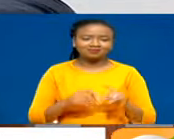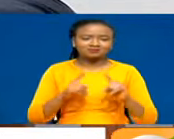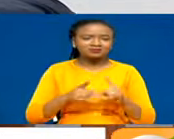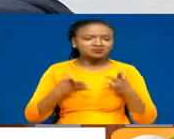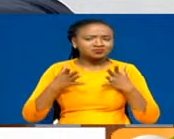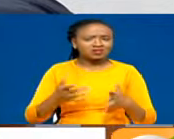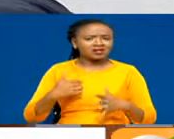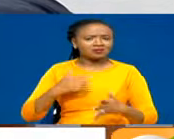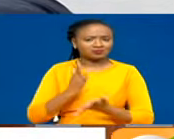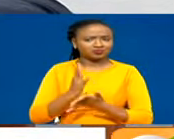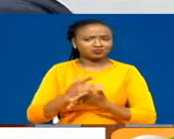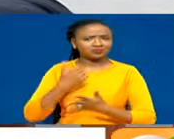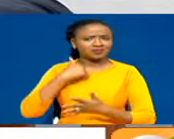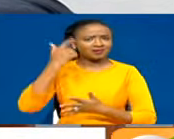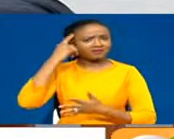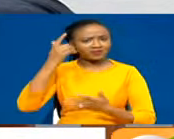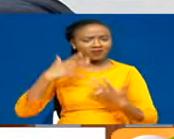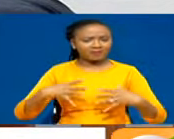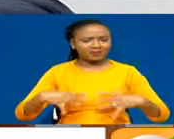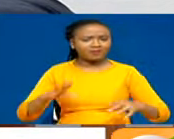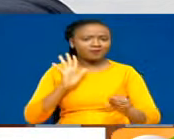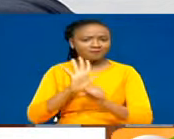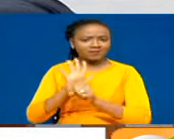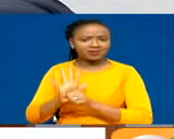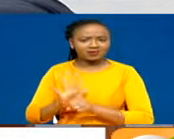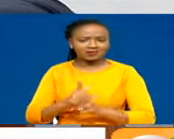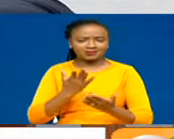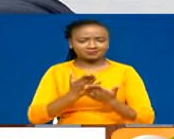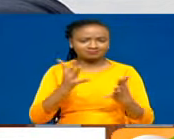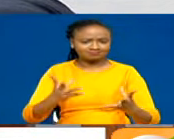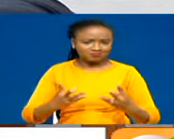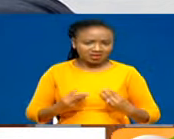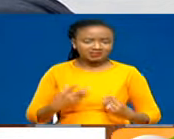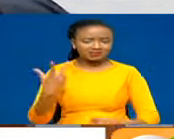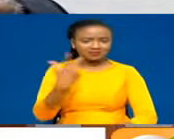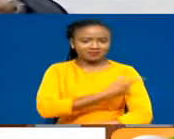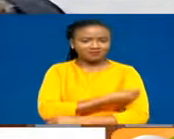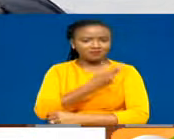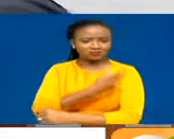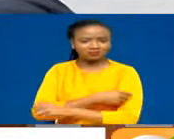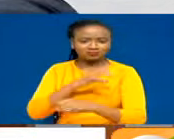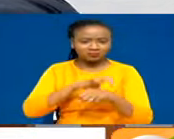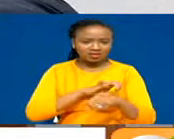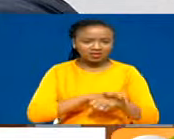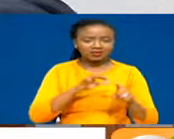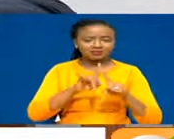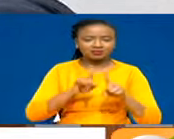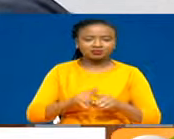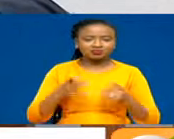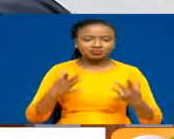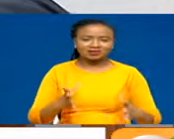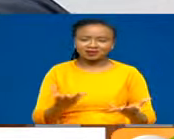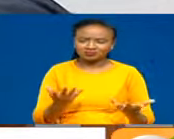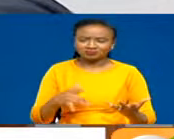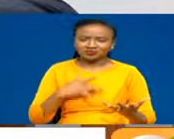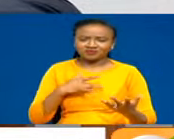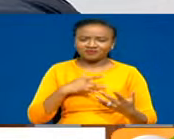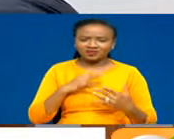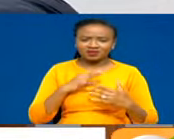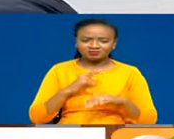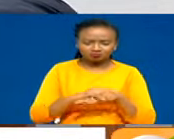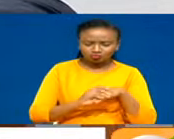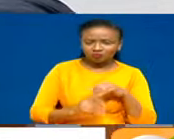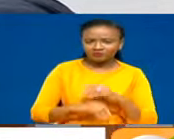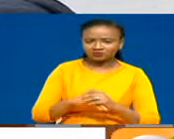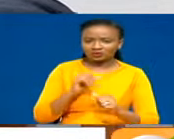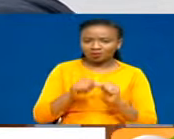there's a really high percentage of people that have taken the vaccines. People are open to that, which is going to help,